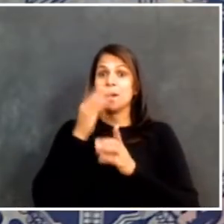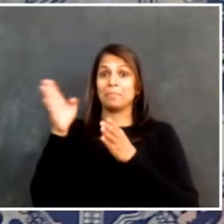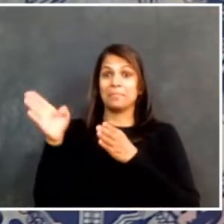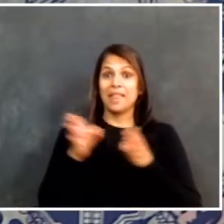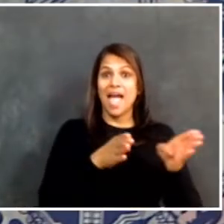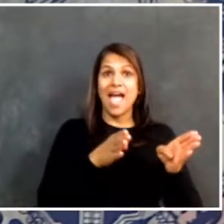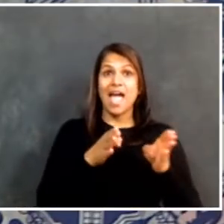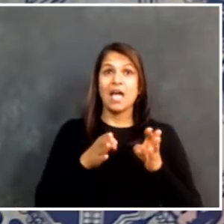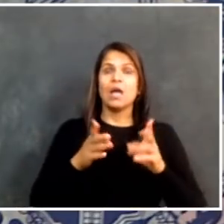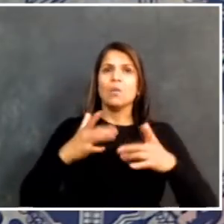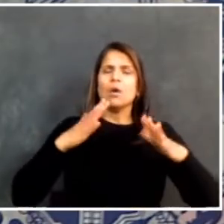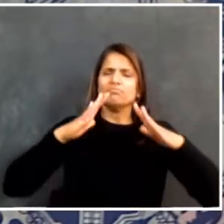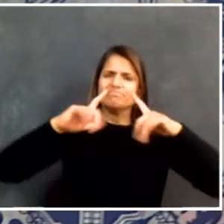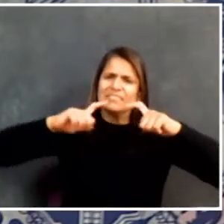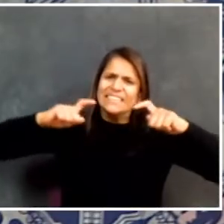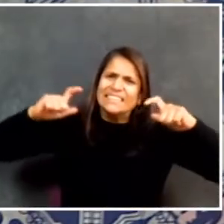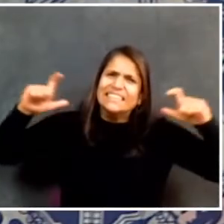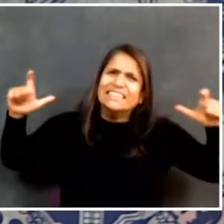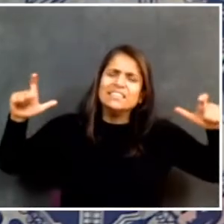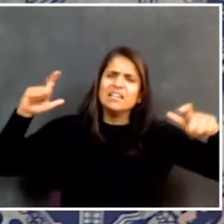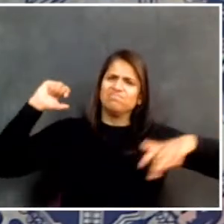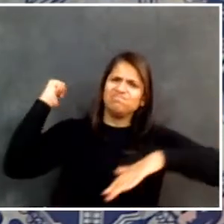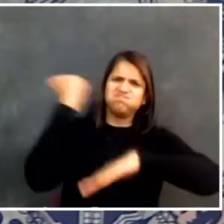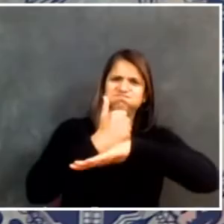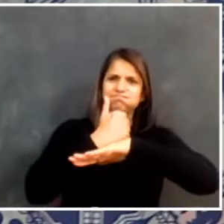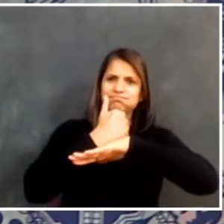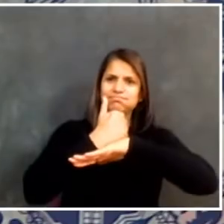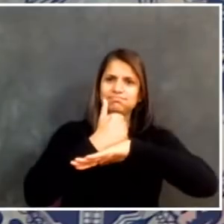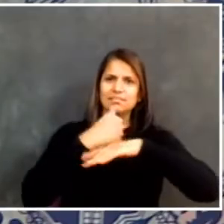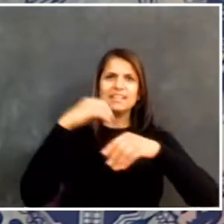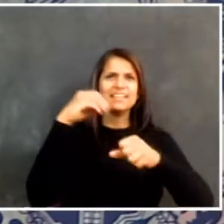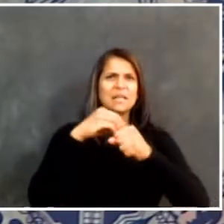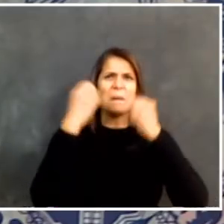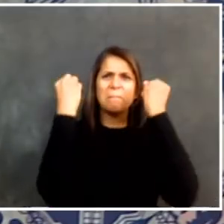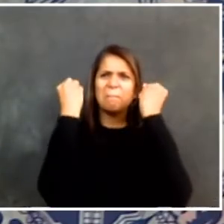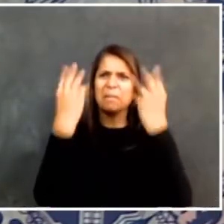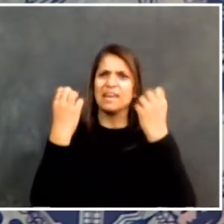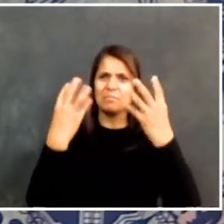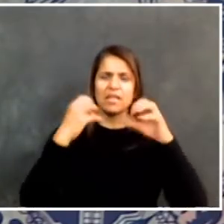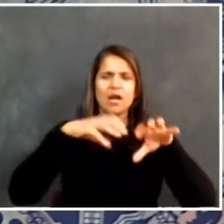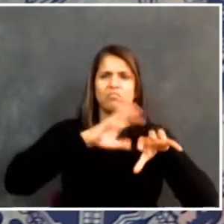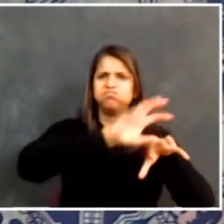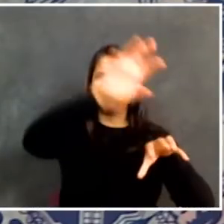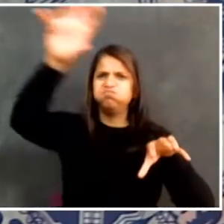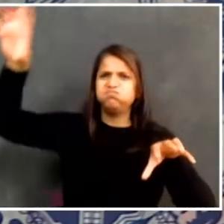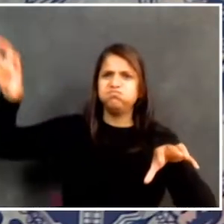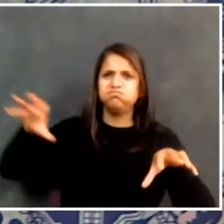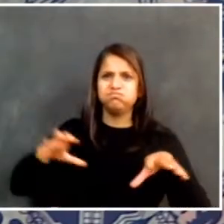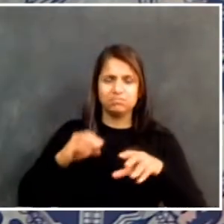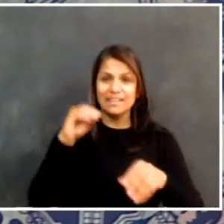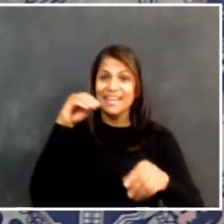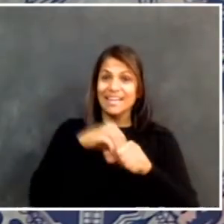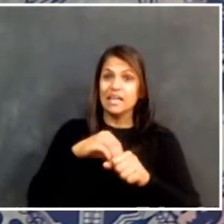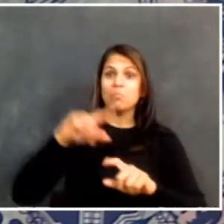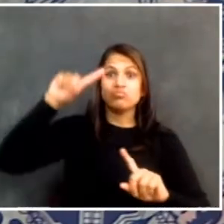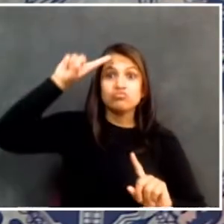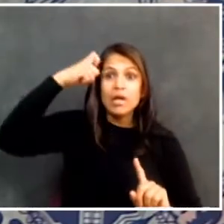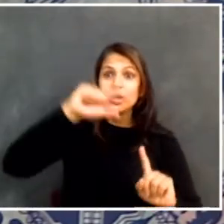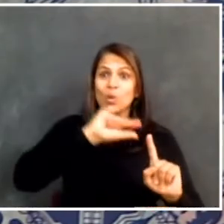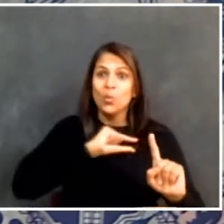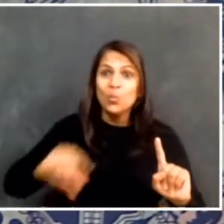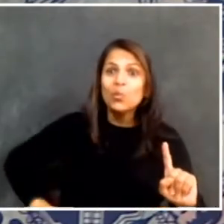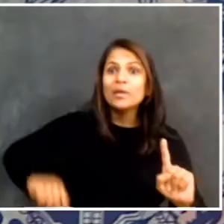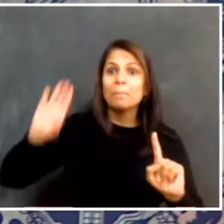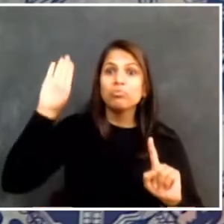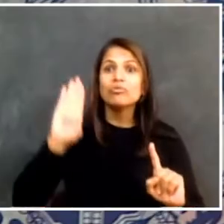work. Calling 311 is the way for people who want to sign up, who can't get out and get their own